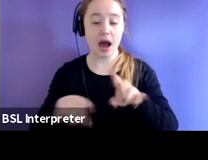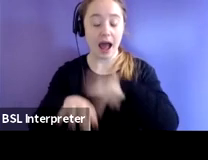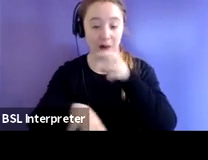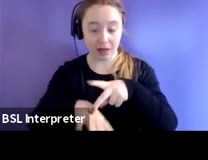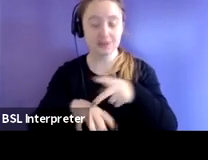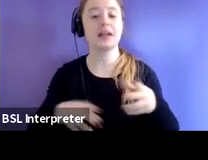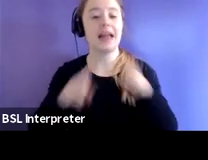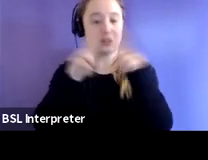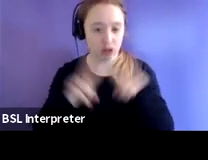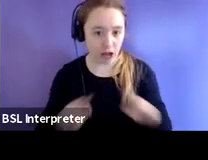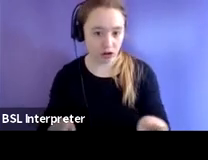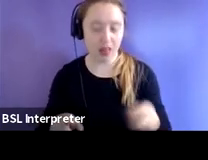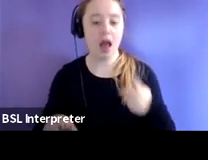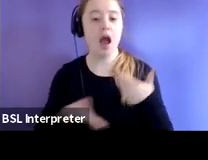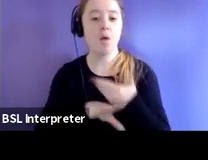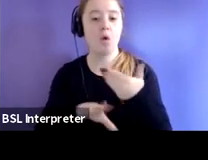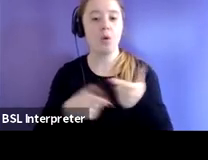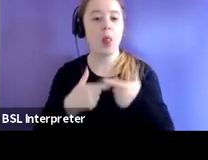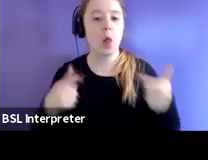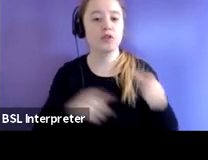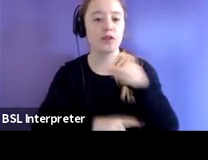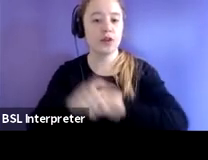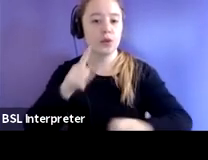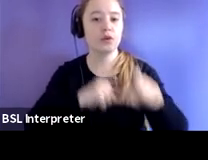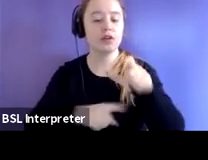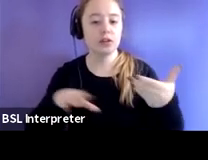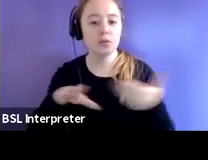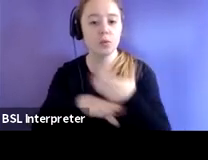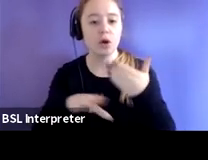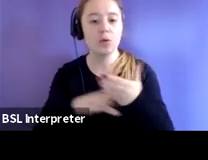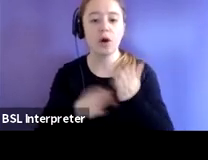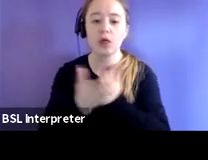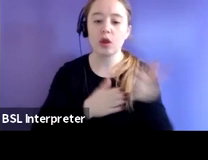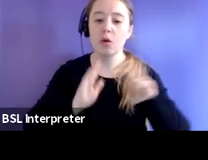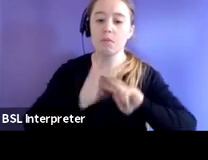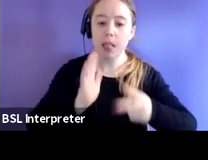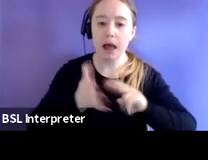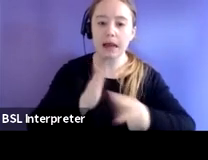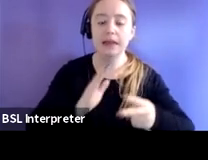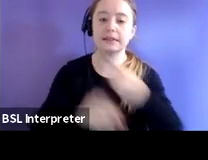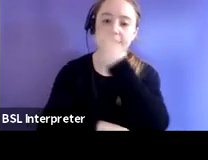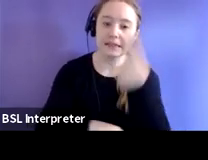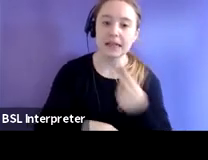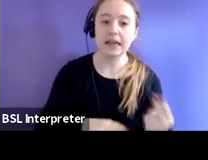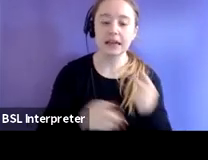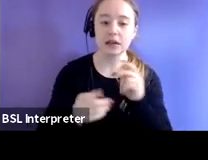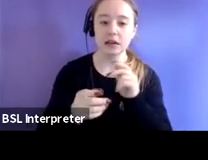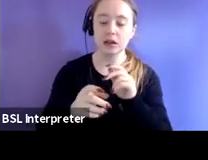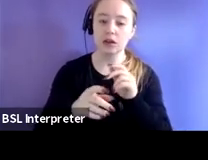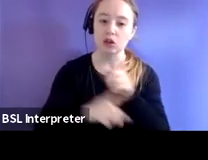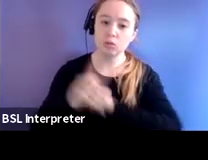to work as a planner, working with lots of communities in planning, designing and changing their communities. And I also